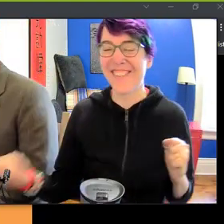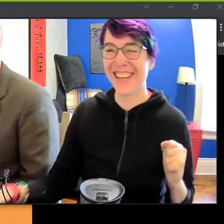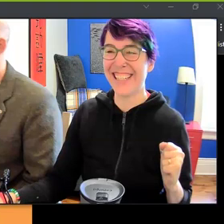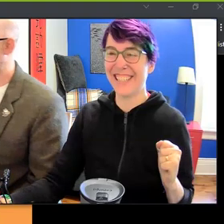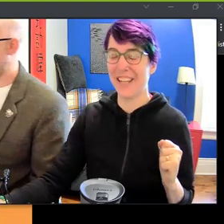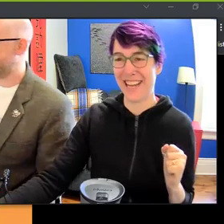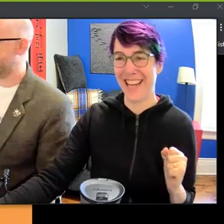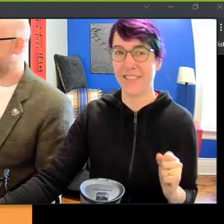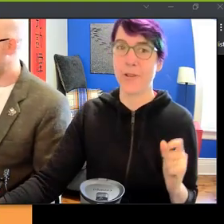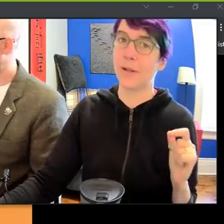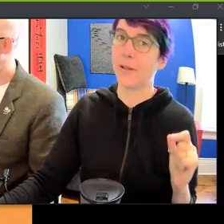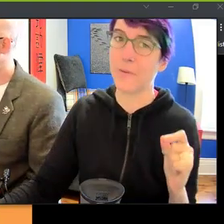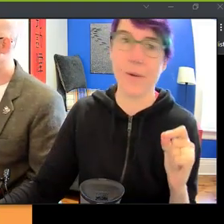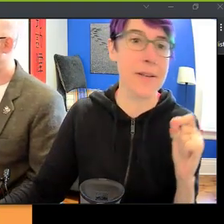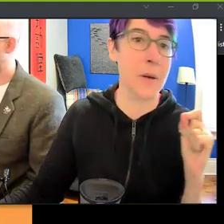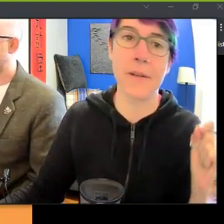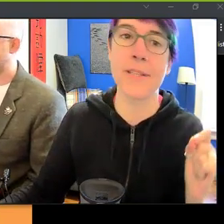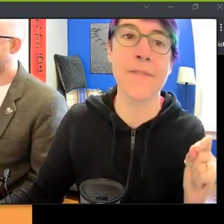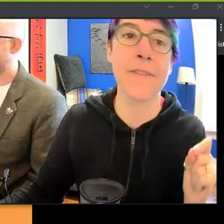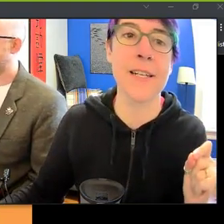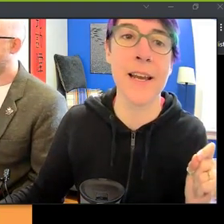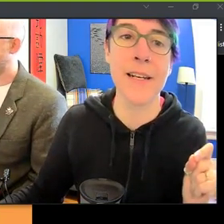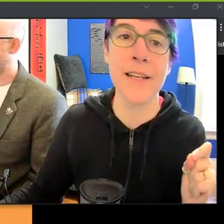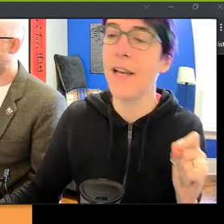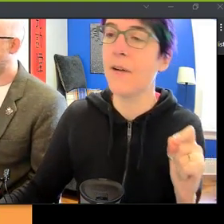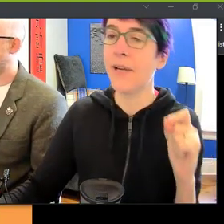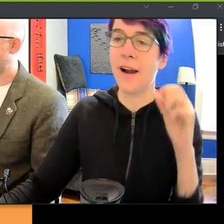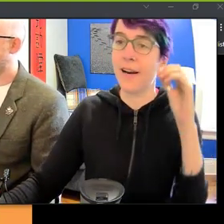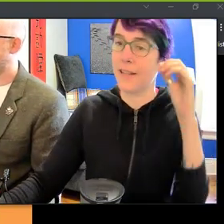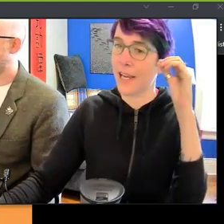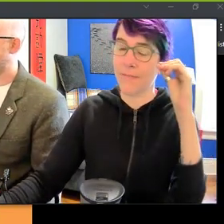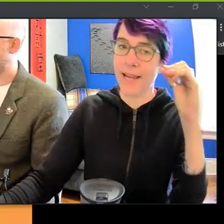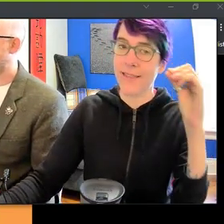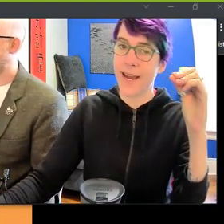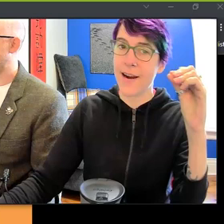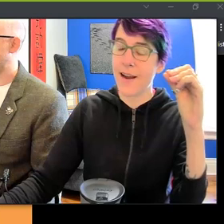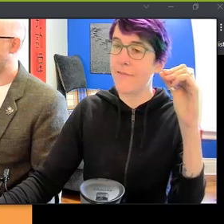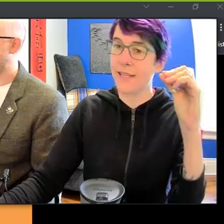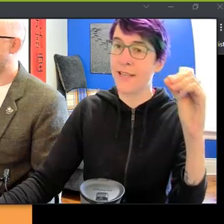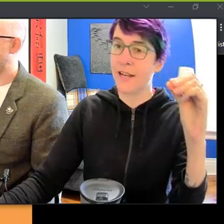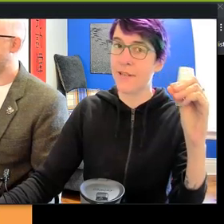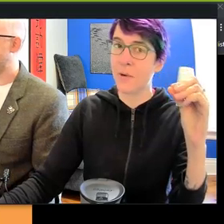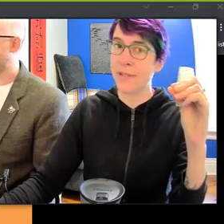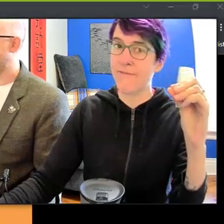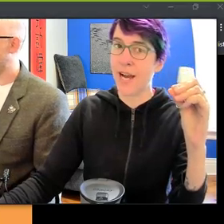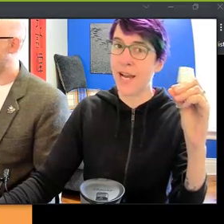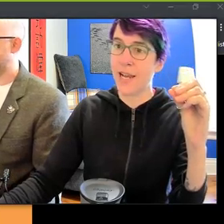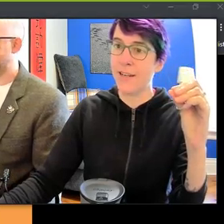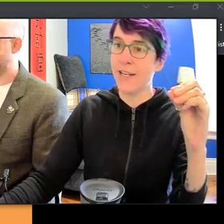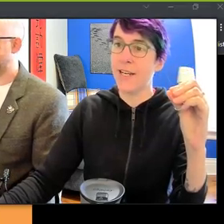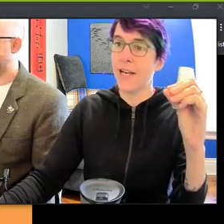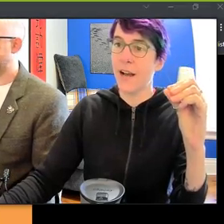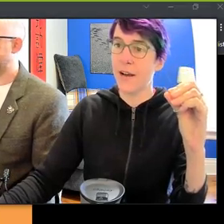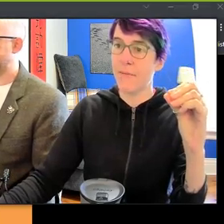You can do it. Yay, super good. Okay, so close. We are so close to the finish line. We are like right there. Everything's going to be totally